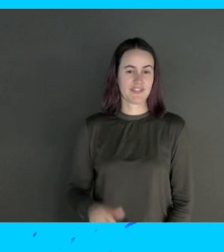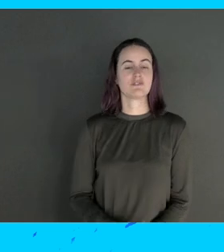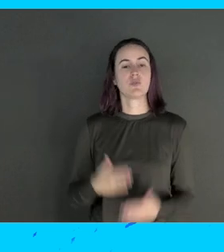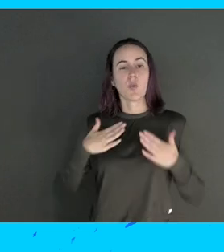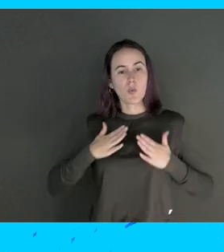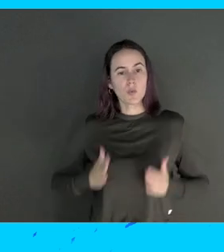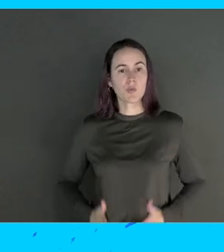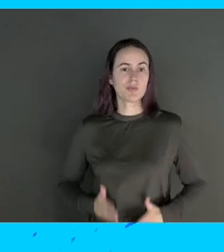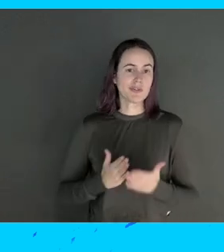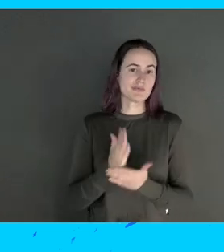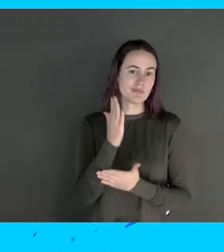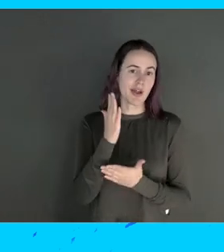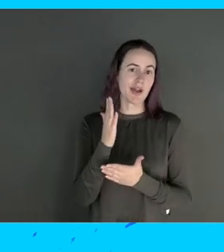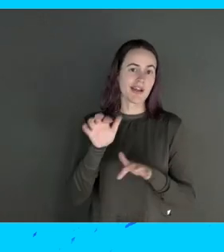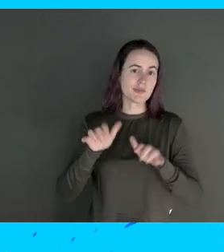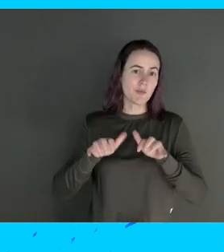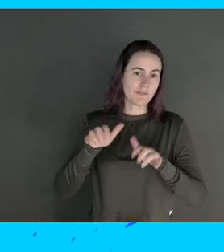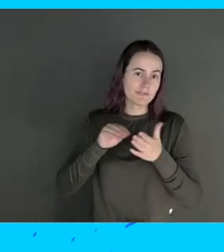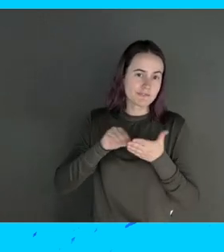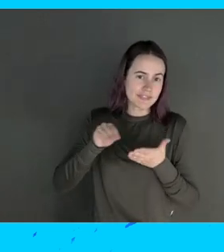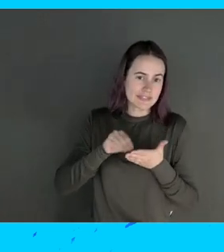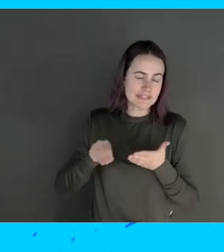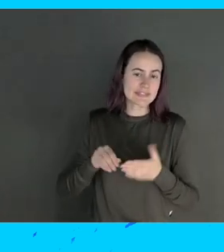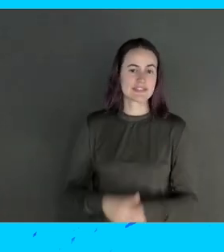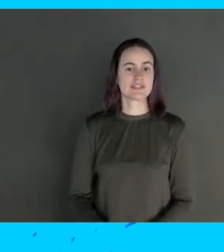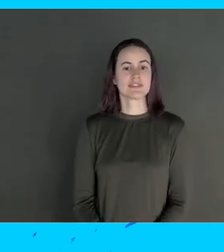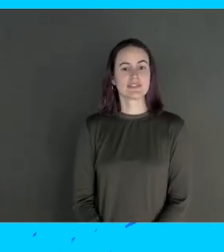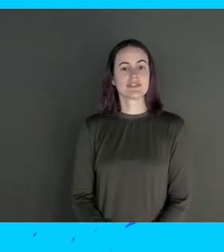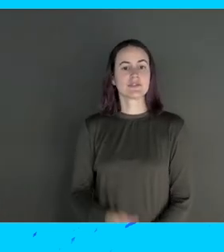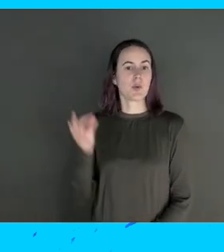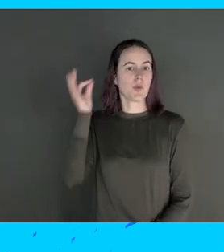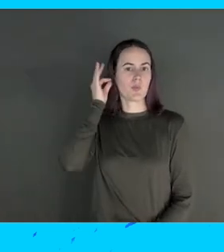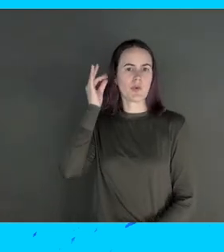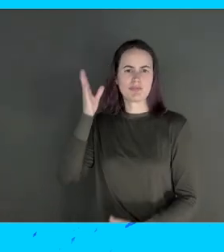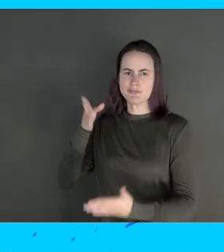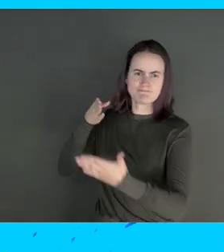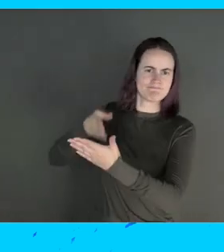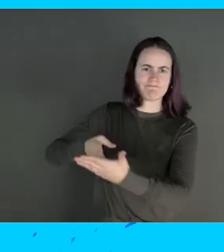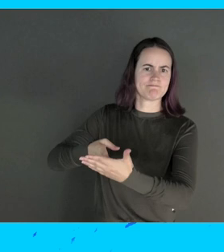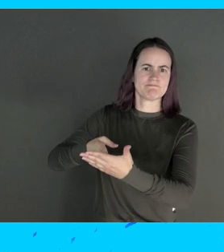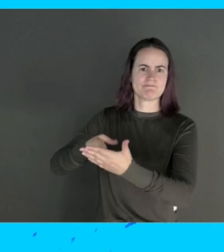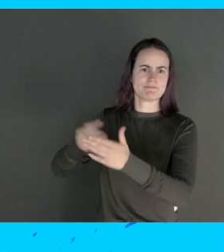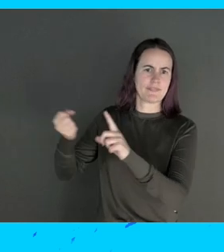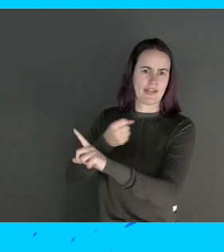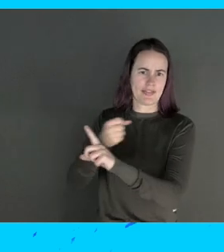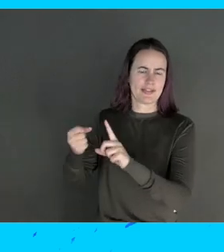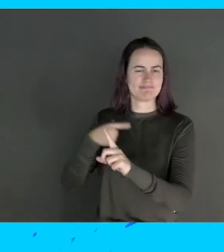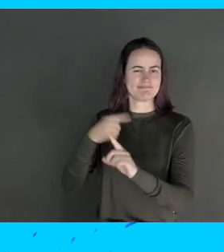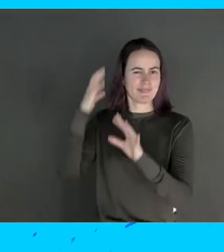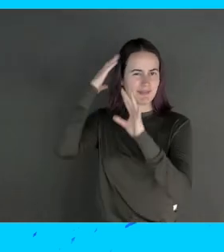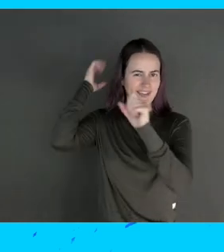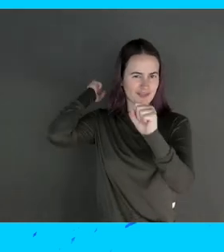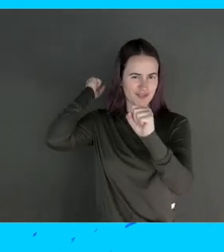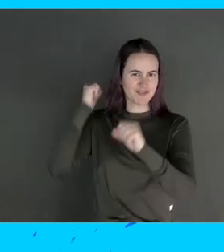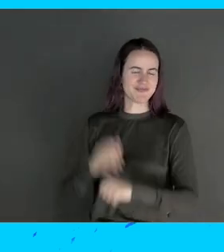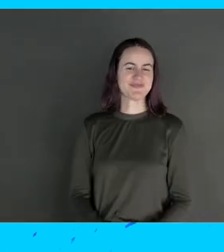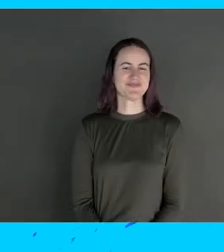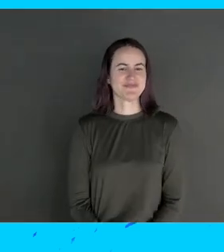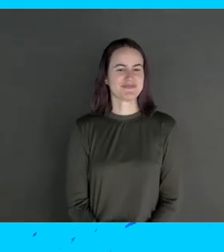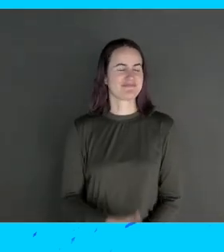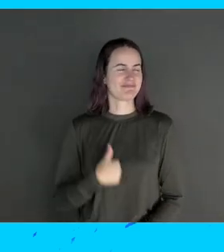Rights and Women Against Violence Europe Ambassador. So I'm really excited to sort of be bringing